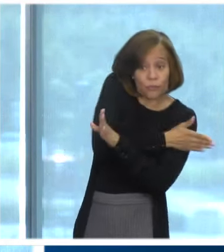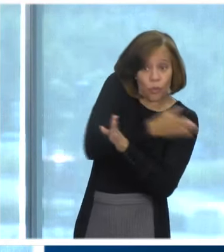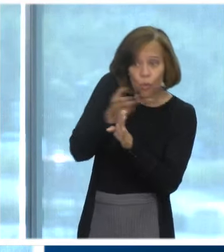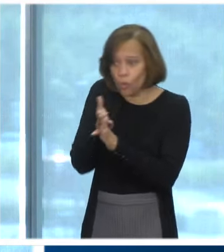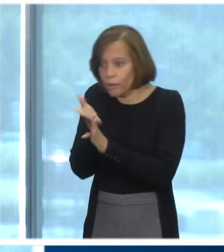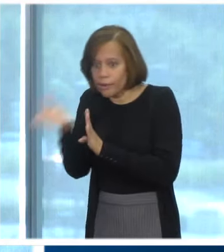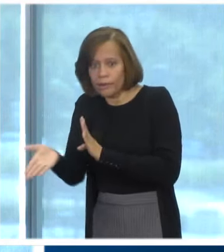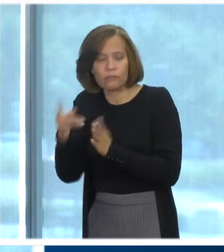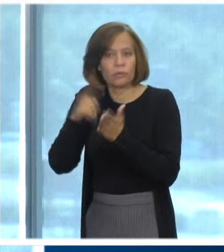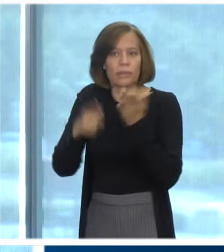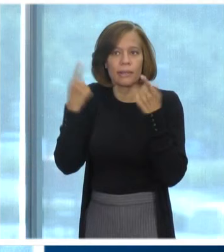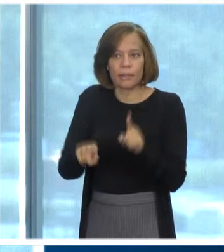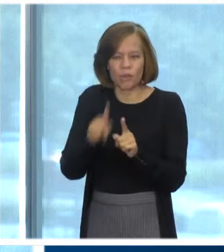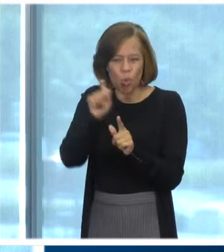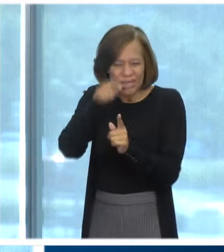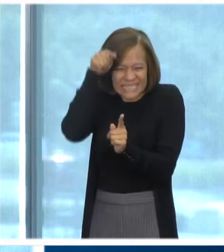attention.